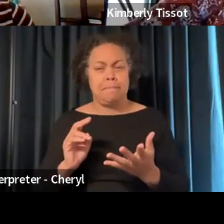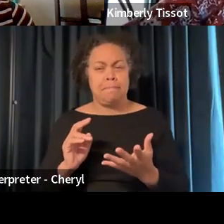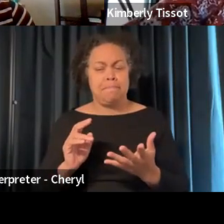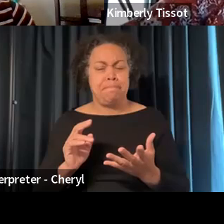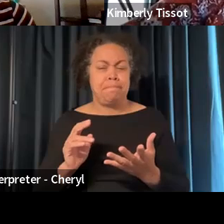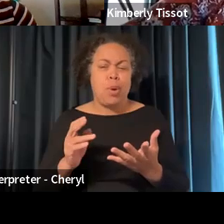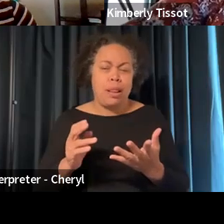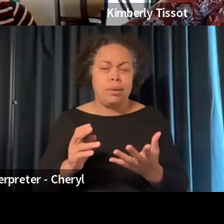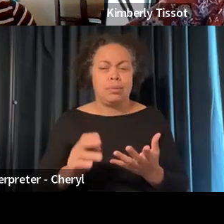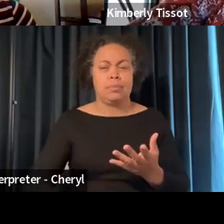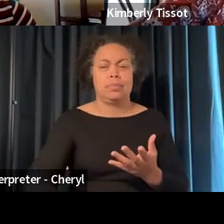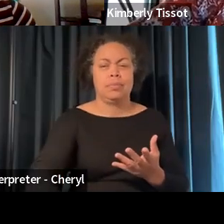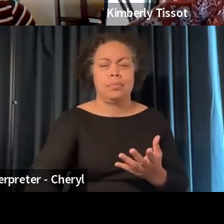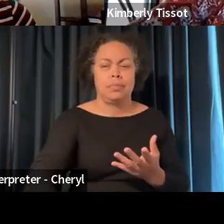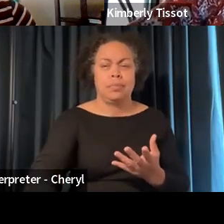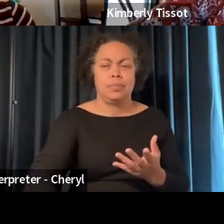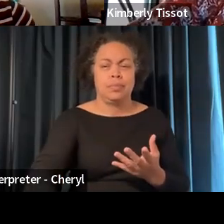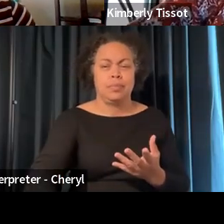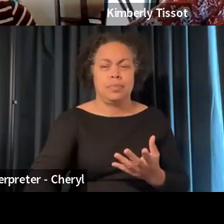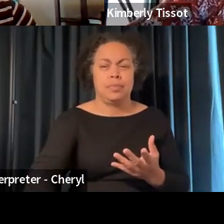well, so one of the